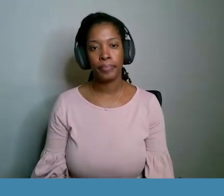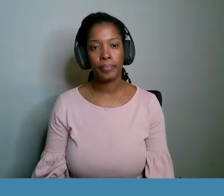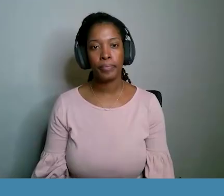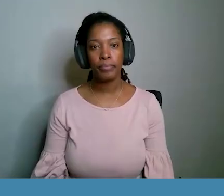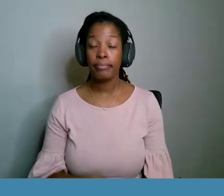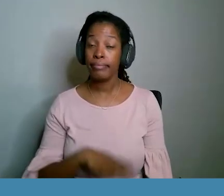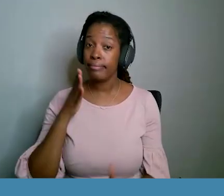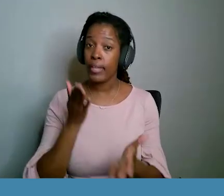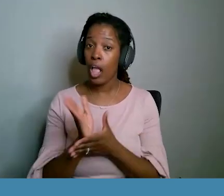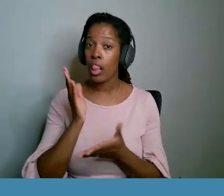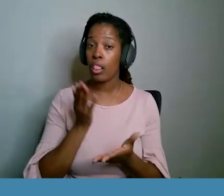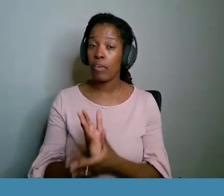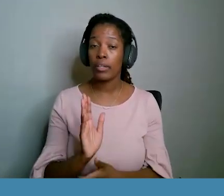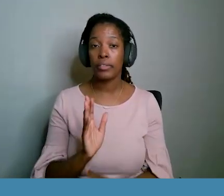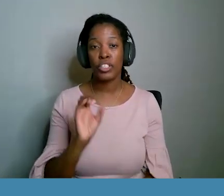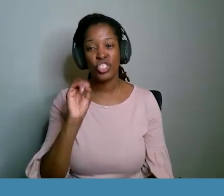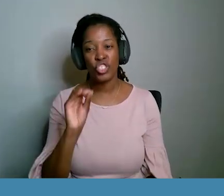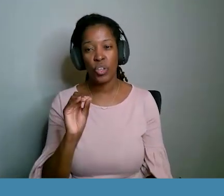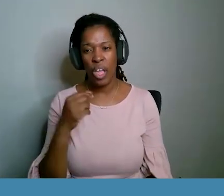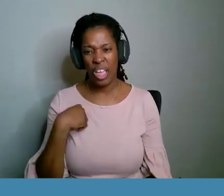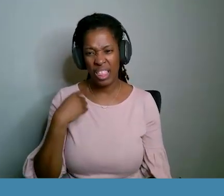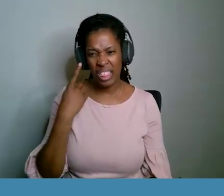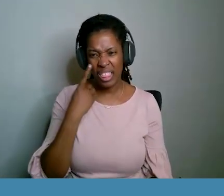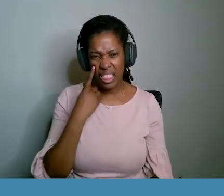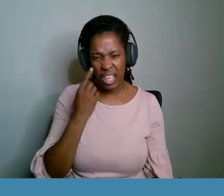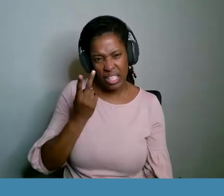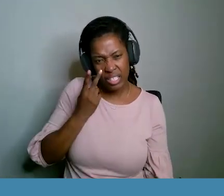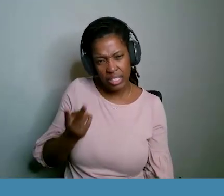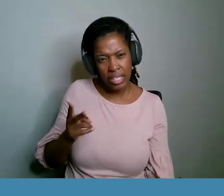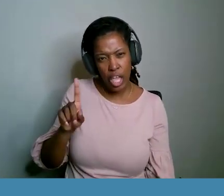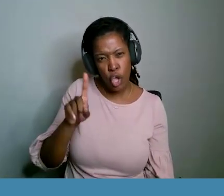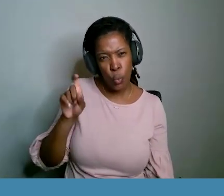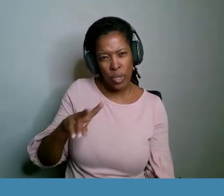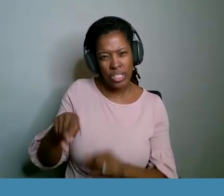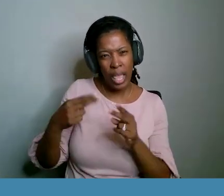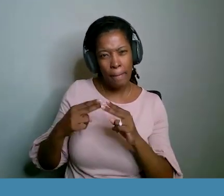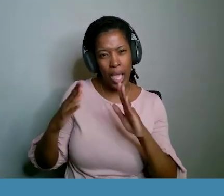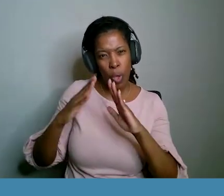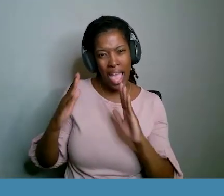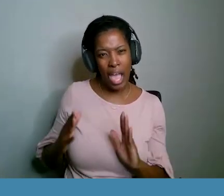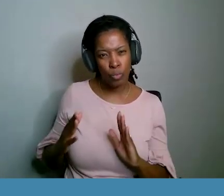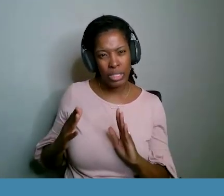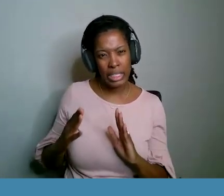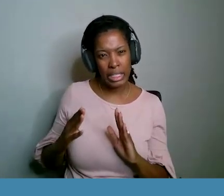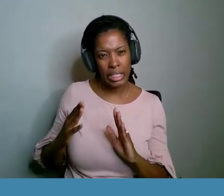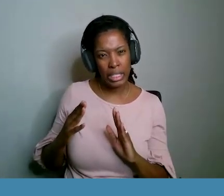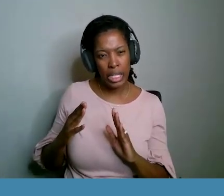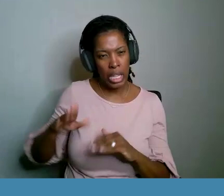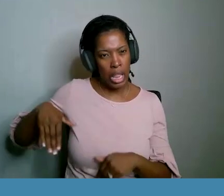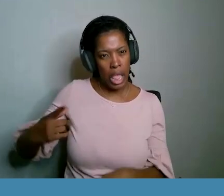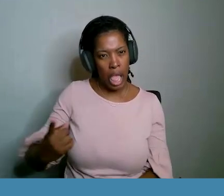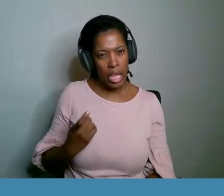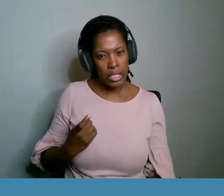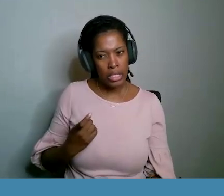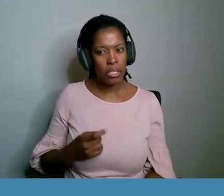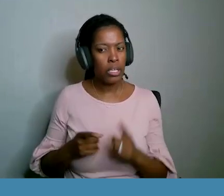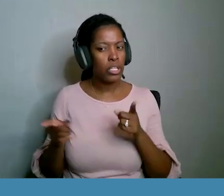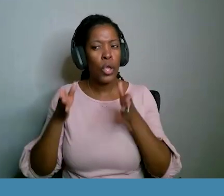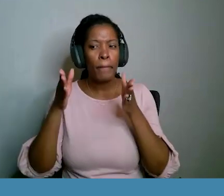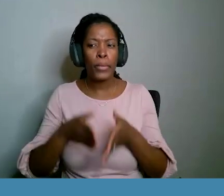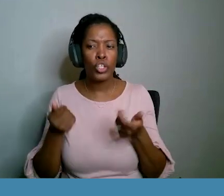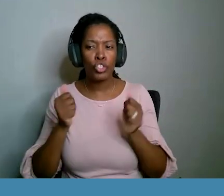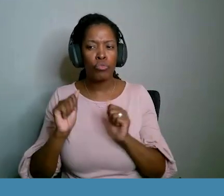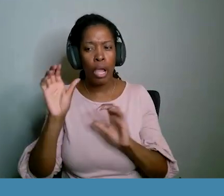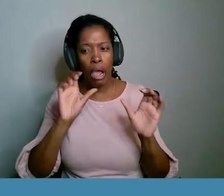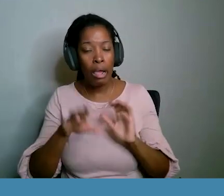All right. Sorry, Robin, I think there was a question about housing in there too. If the person's trying to locate some of the